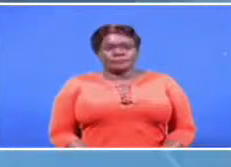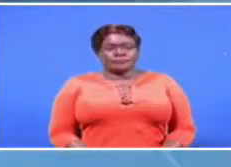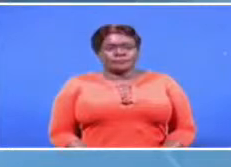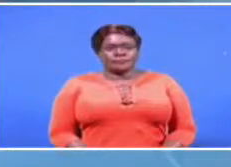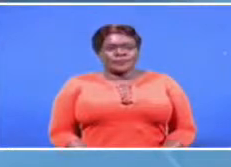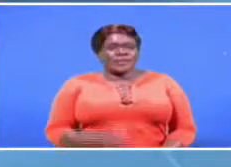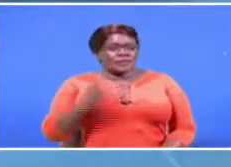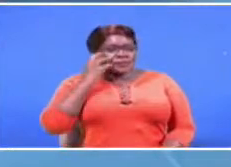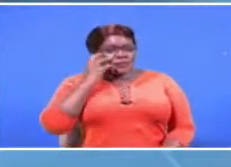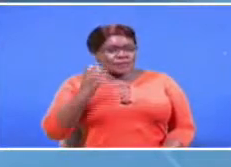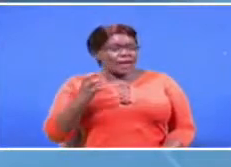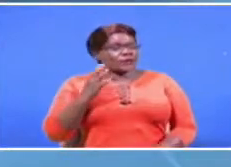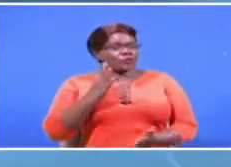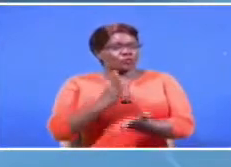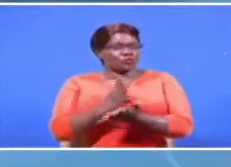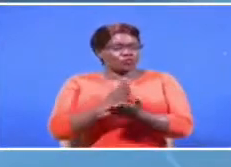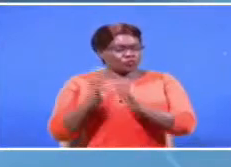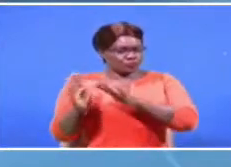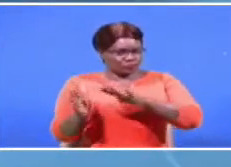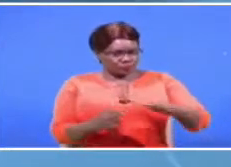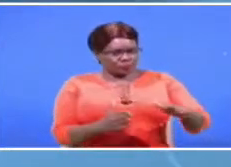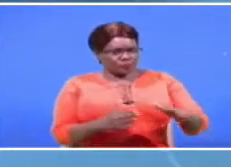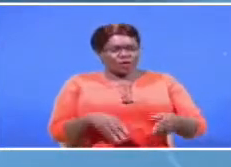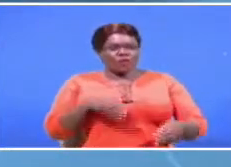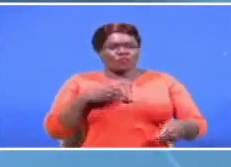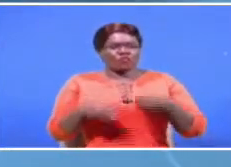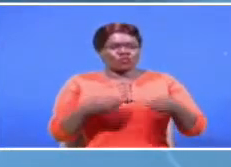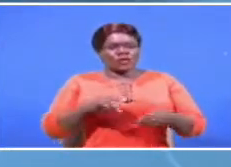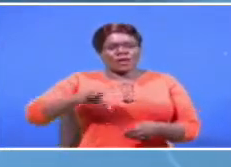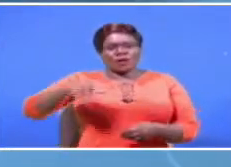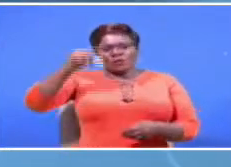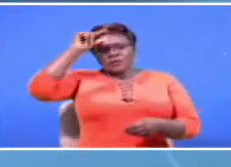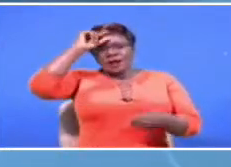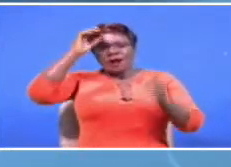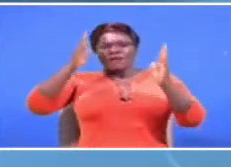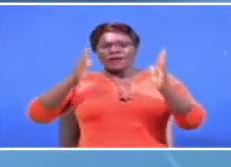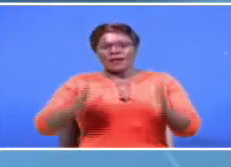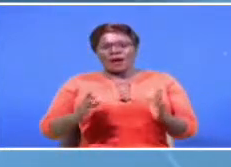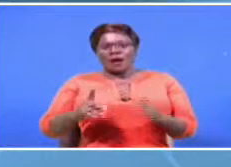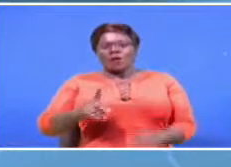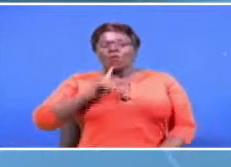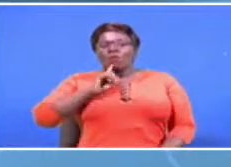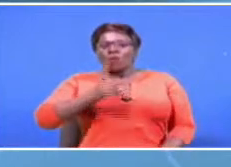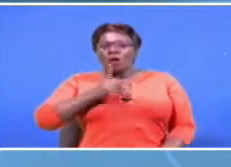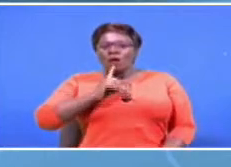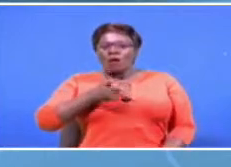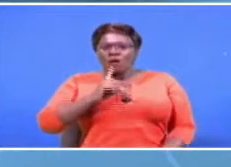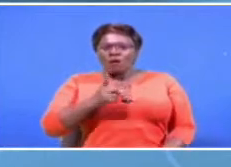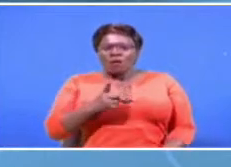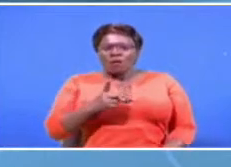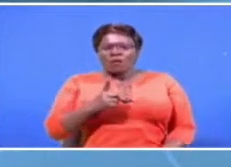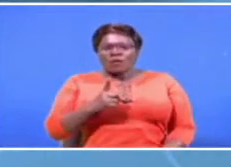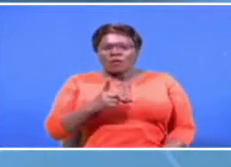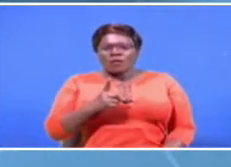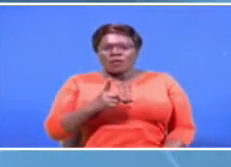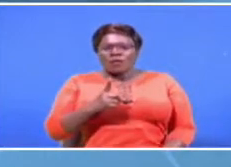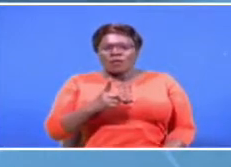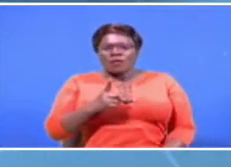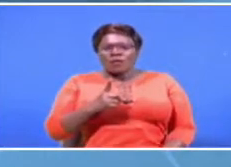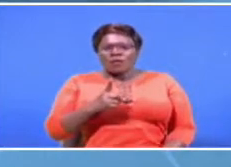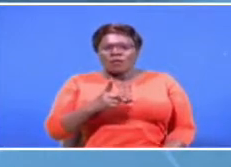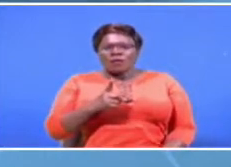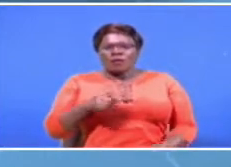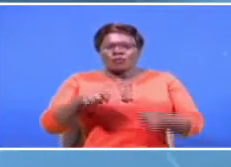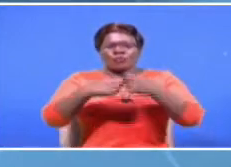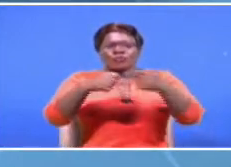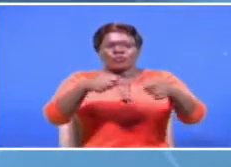A sad event there. Now, to Busia County, where the governor, Dr. Paul Otuoma, has lashed out at youth who destroy public